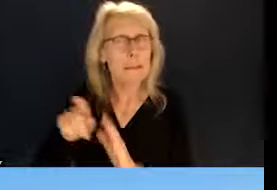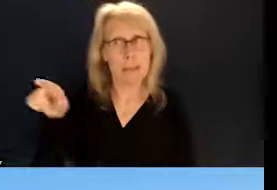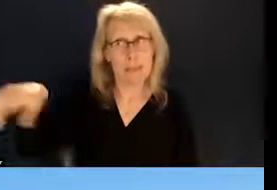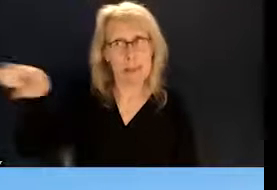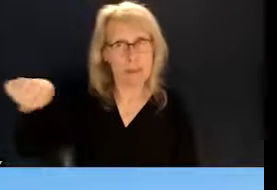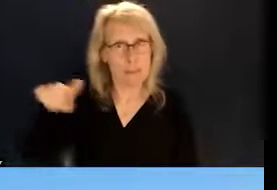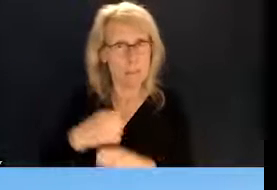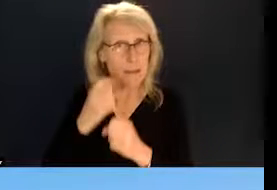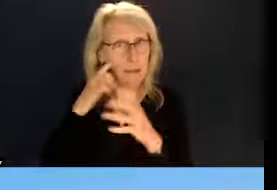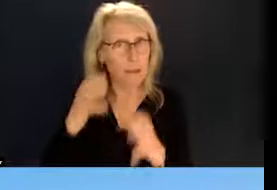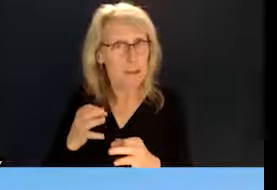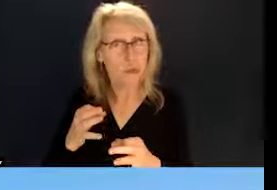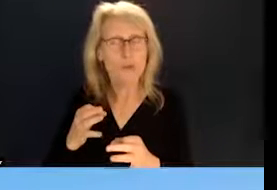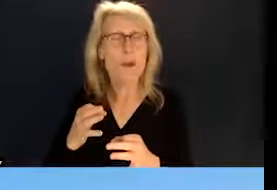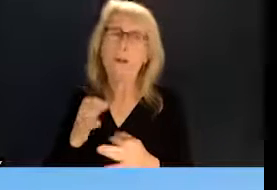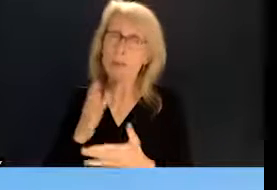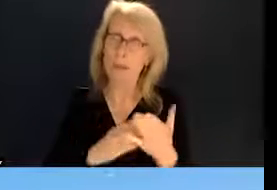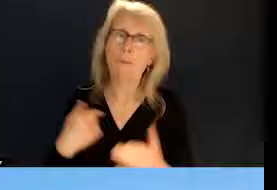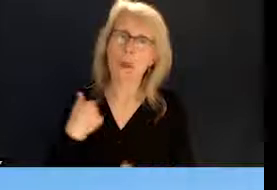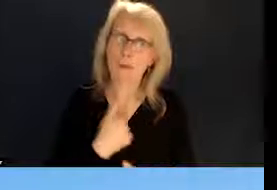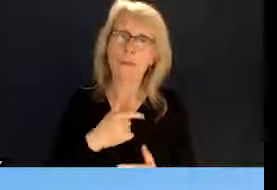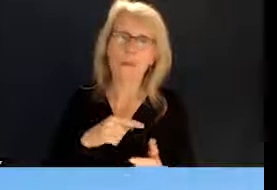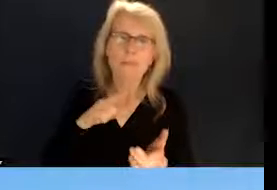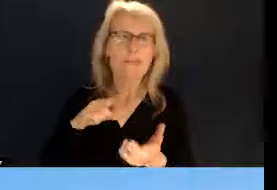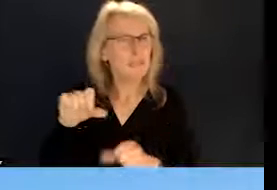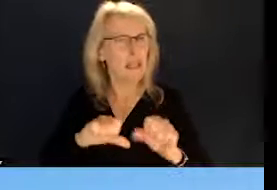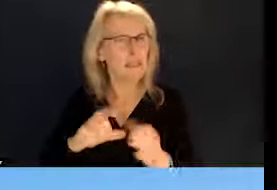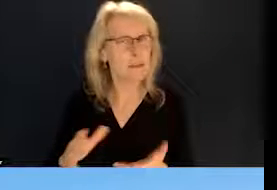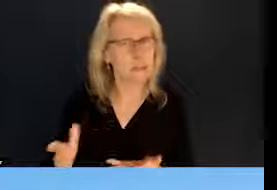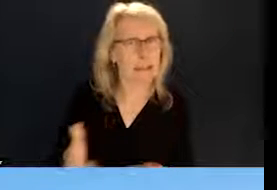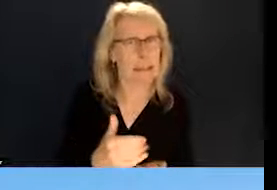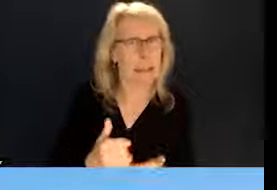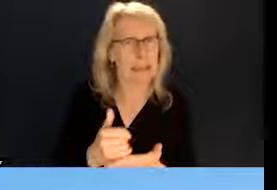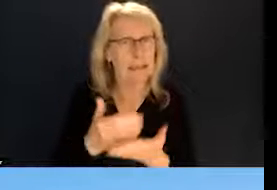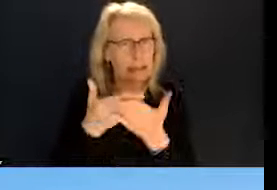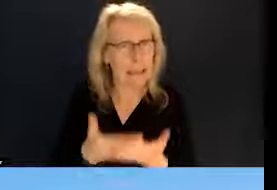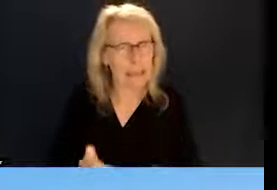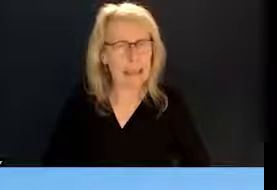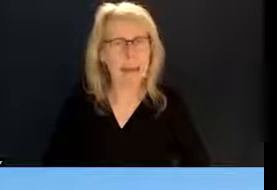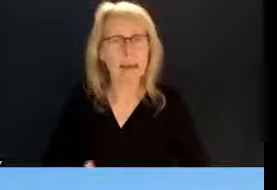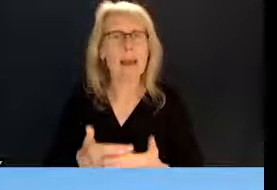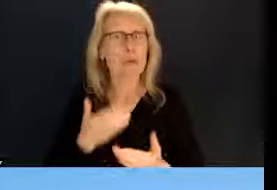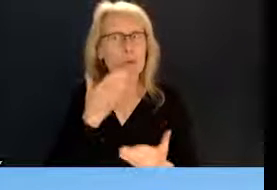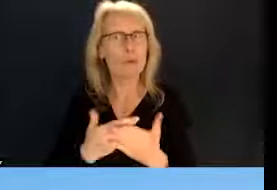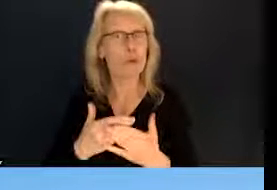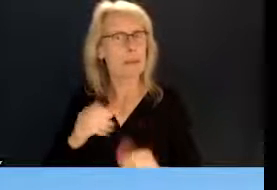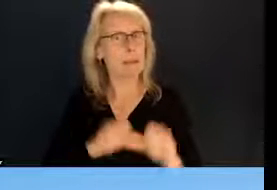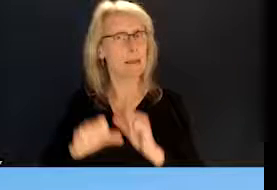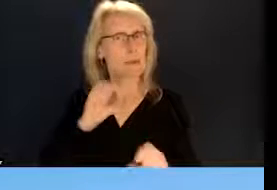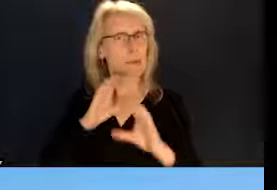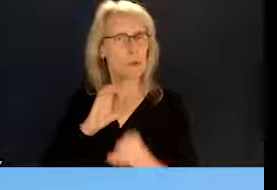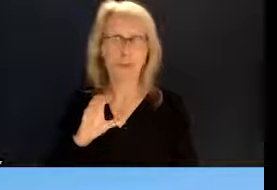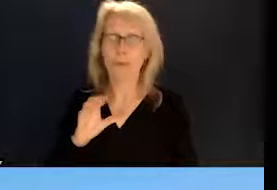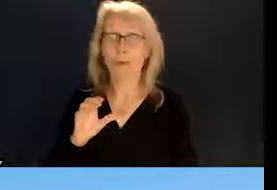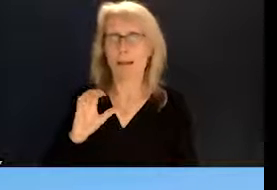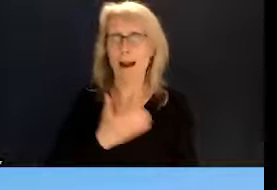changes, some of us will be the scientists collecting the data to talk about that. And being really good at science communication is something that our lab